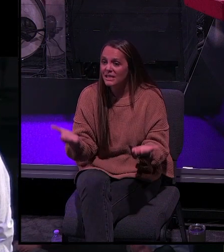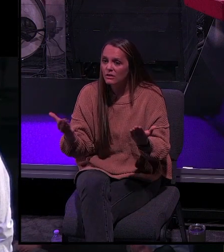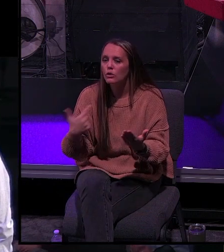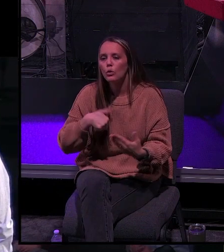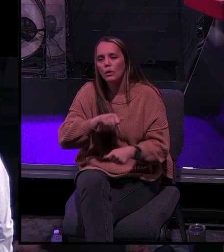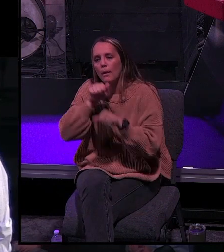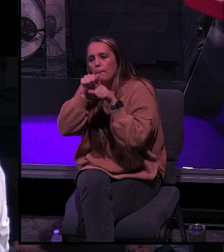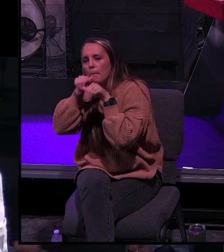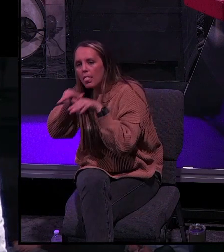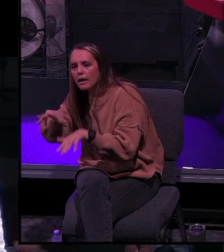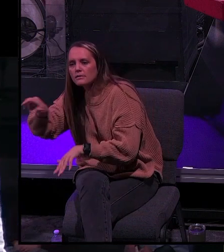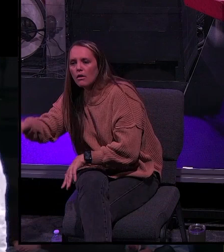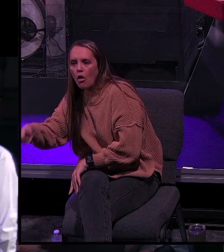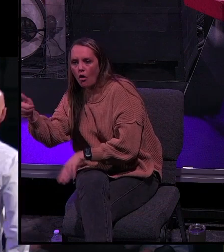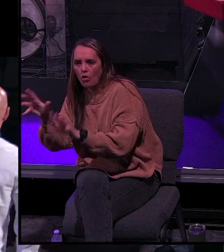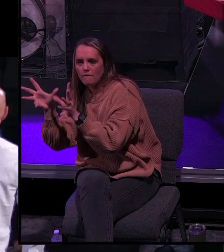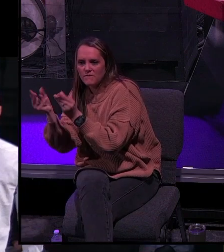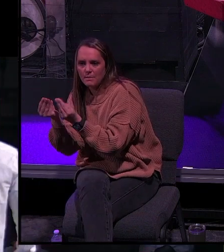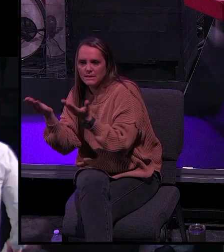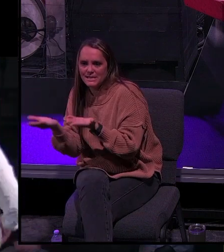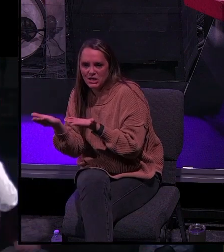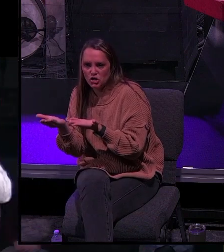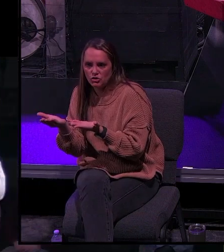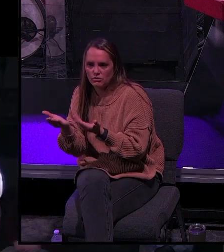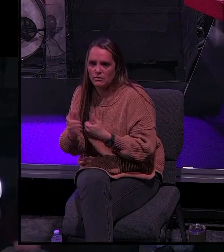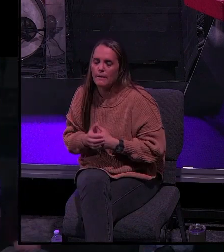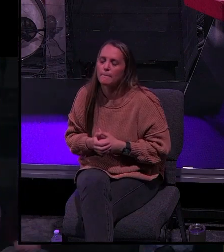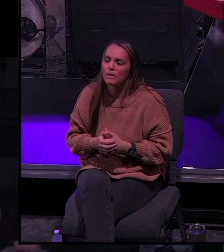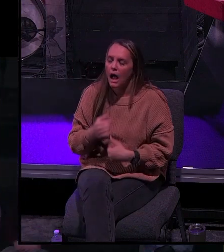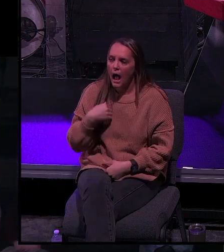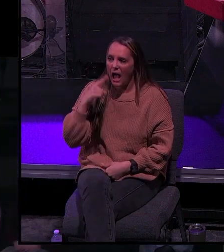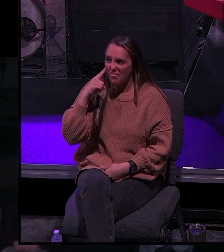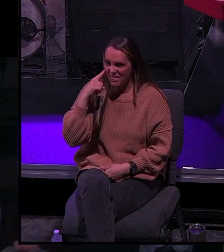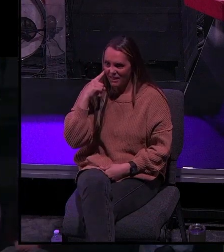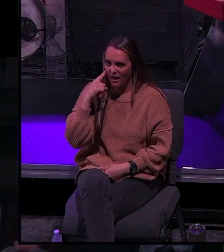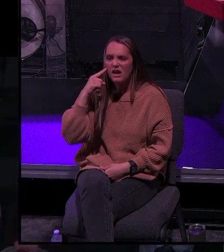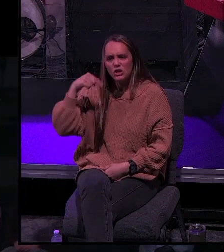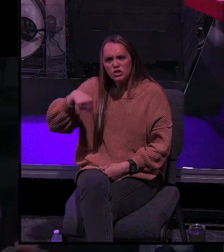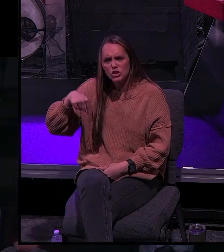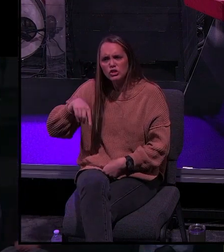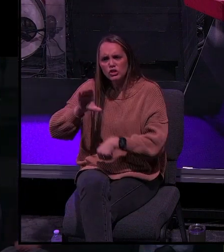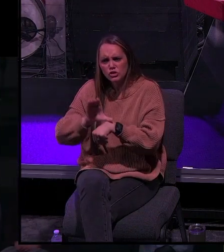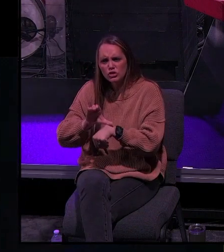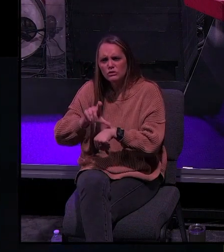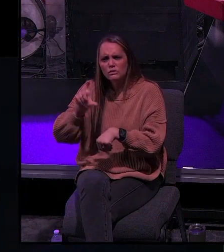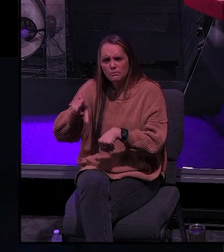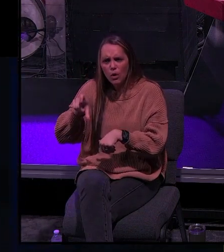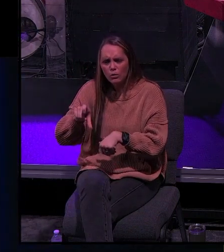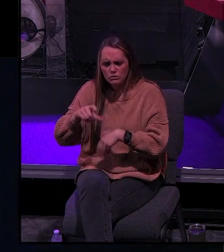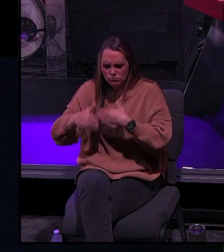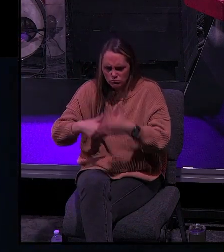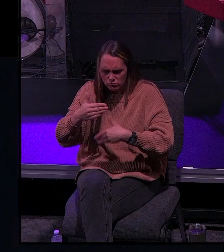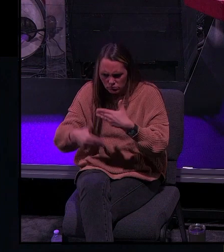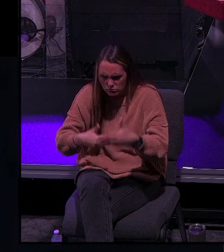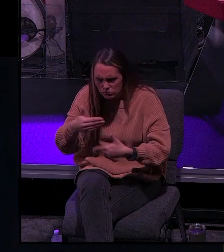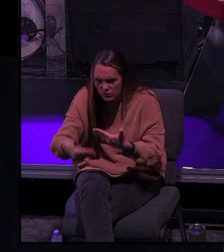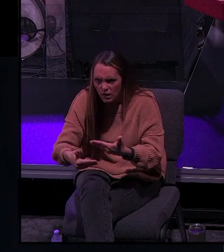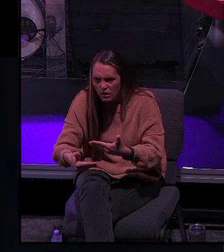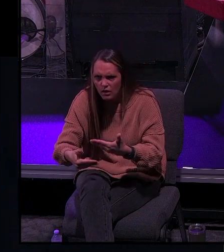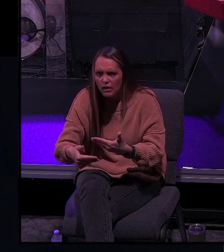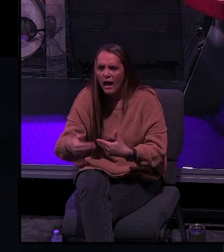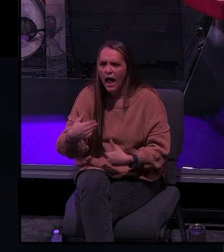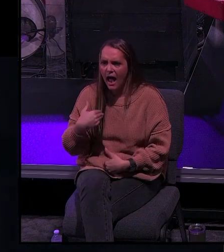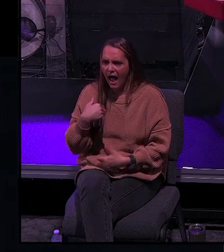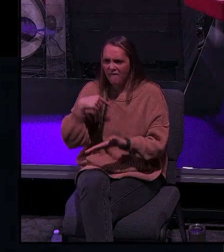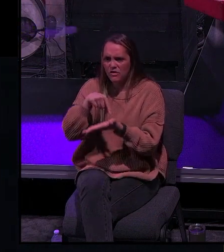in our community. And that would be awesome. When I think about that, that's actually how the church is supposed to operate. So there's a verse, and it comes from Acts